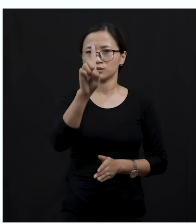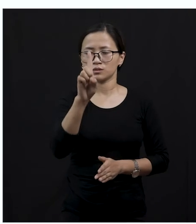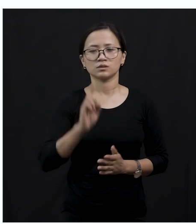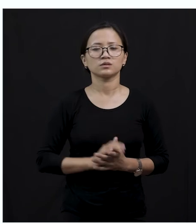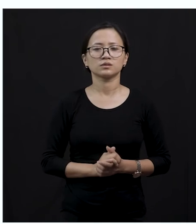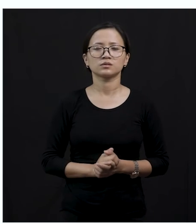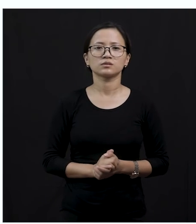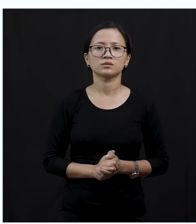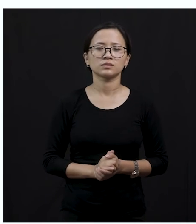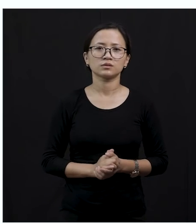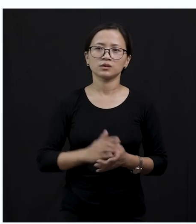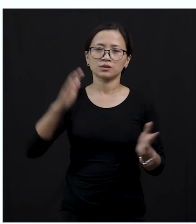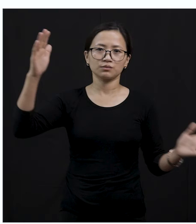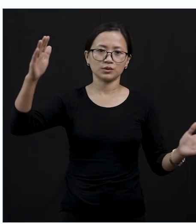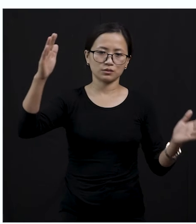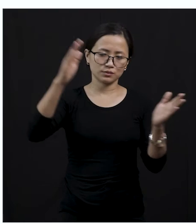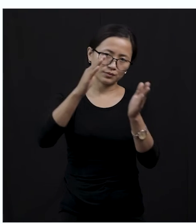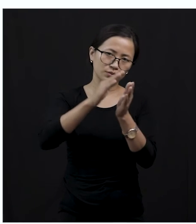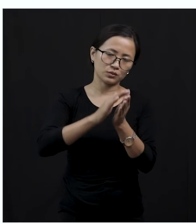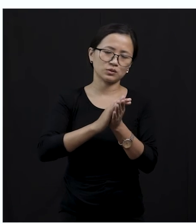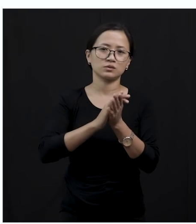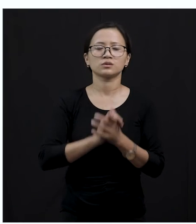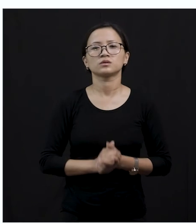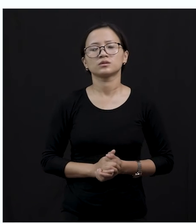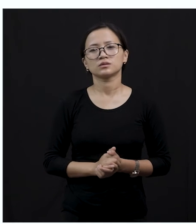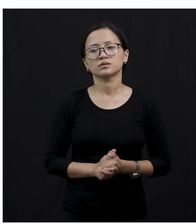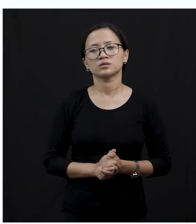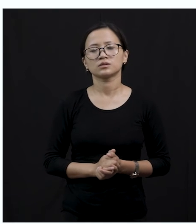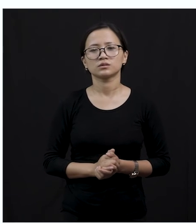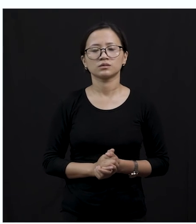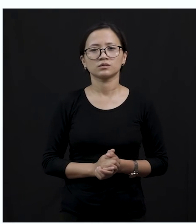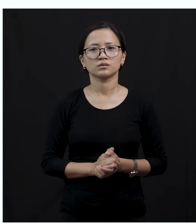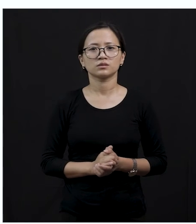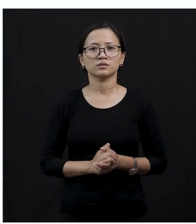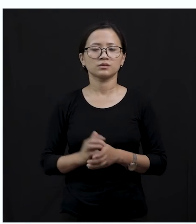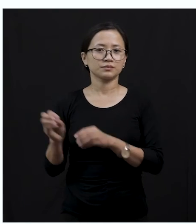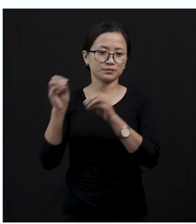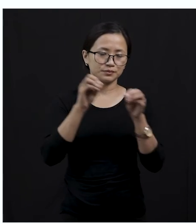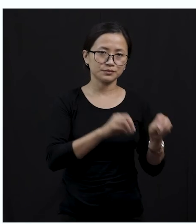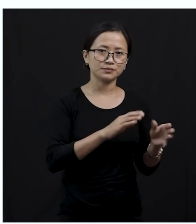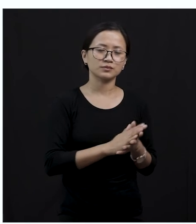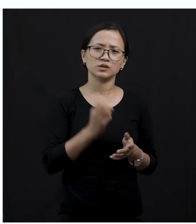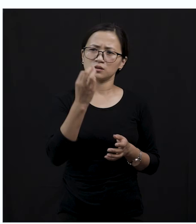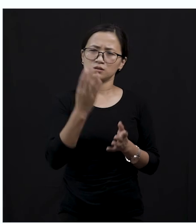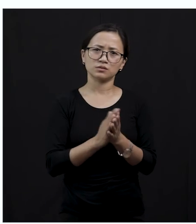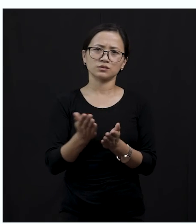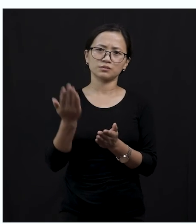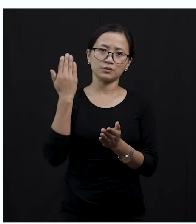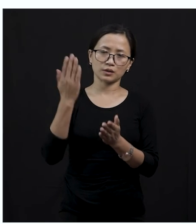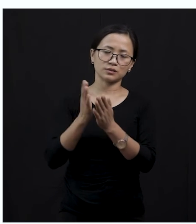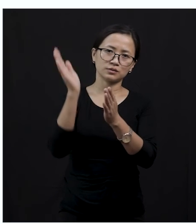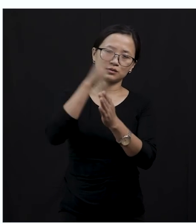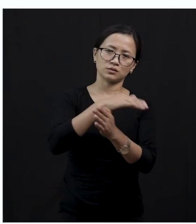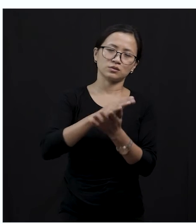1. That is called descending. Descending means from the biggest number you are moving counting back to